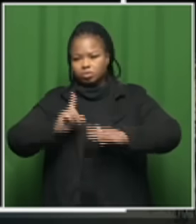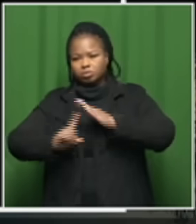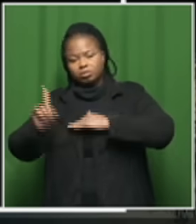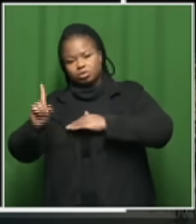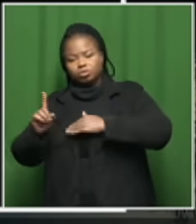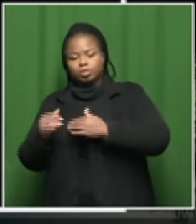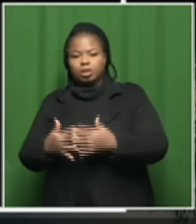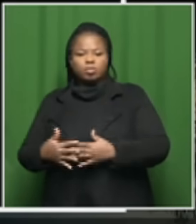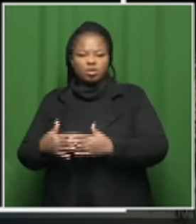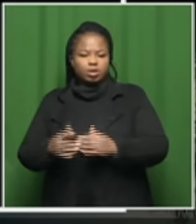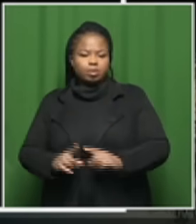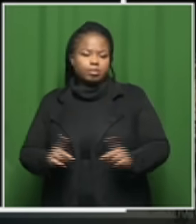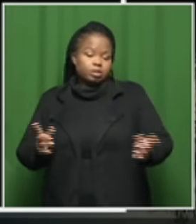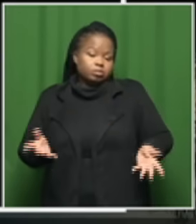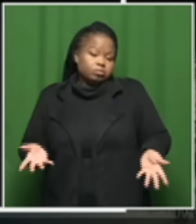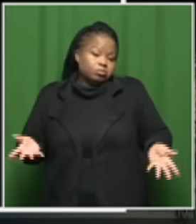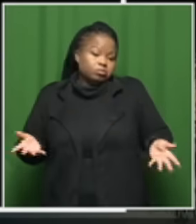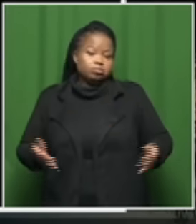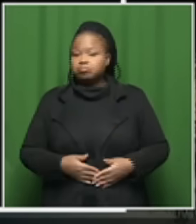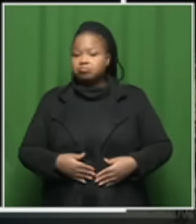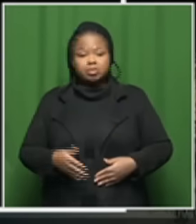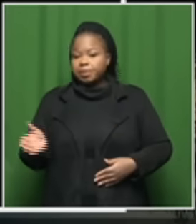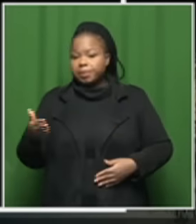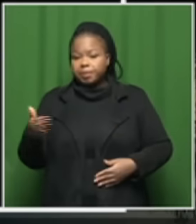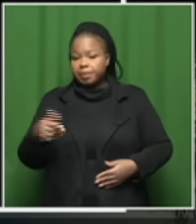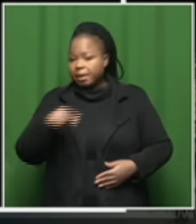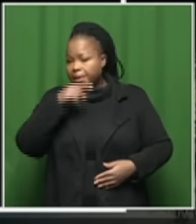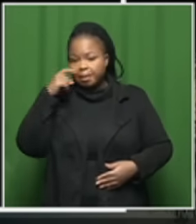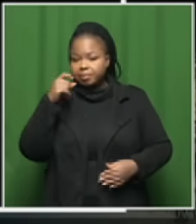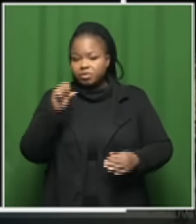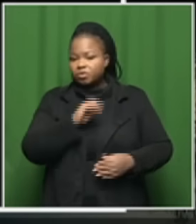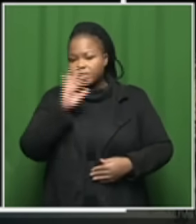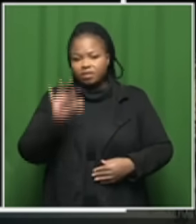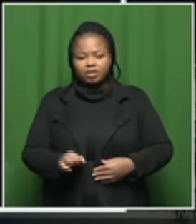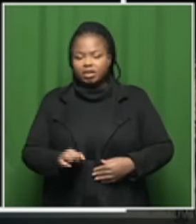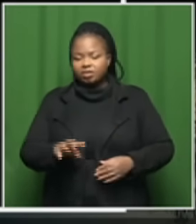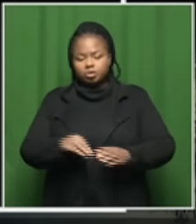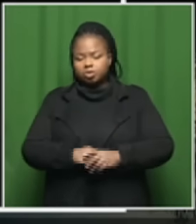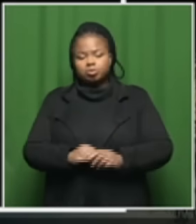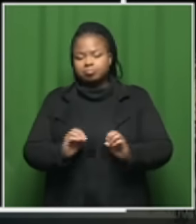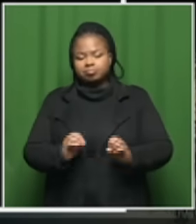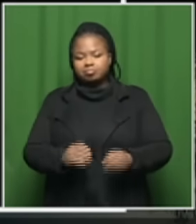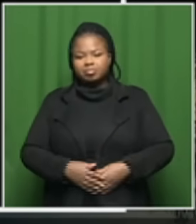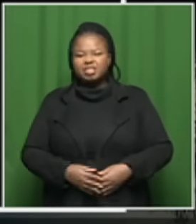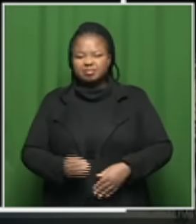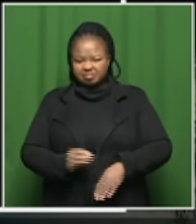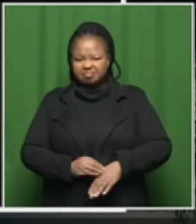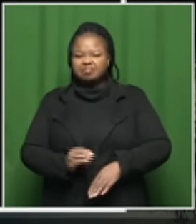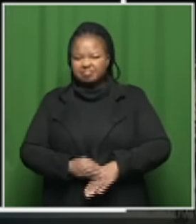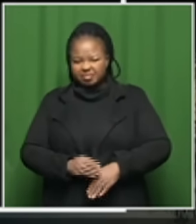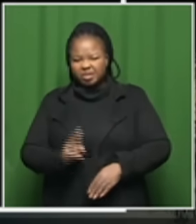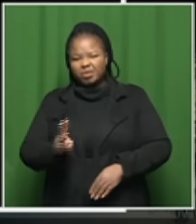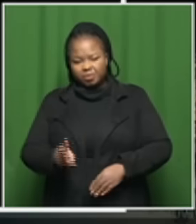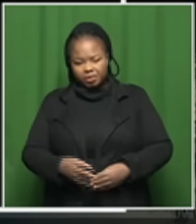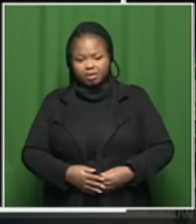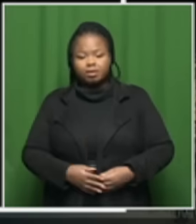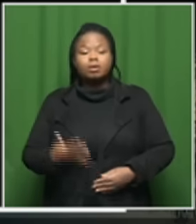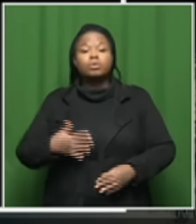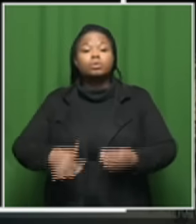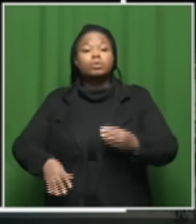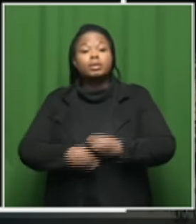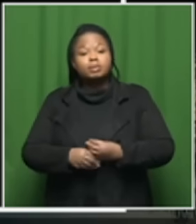U.S. But here, South Africa is not excluded, and therefore it is going to be problematic. And Leanne, let me